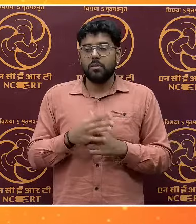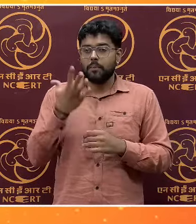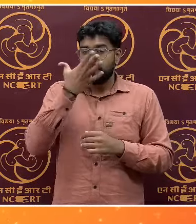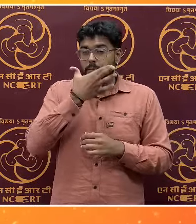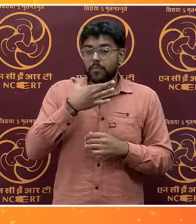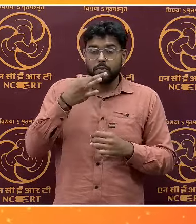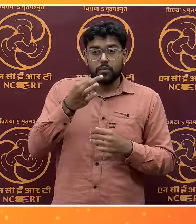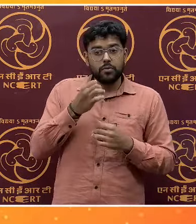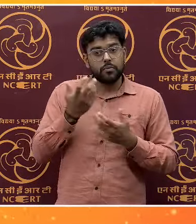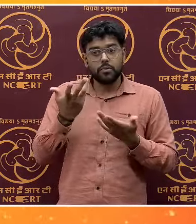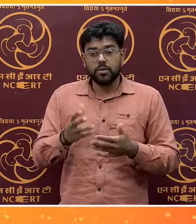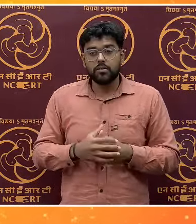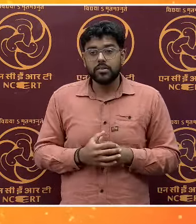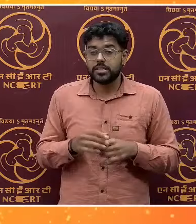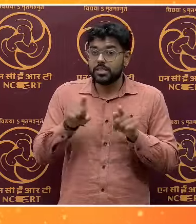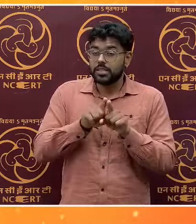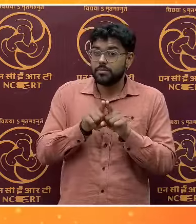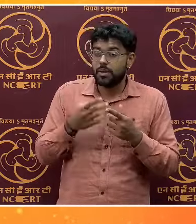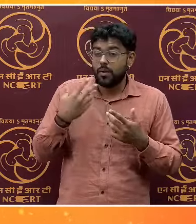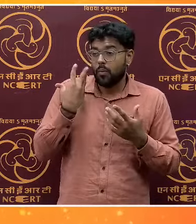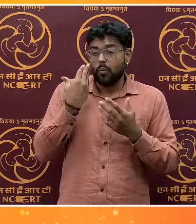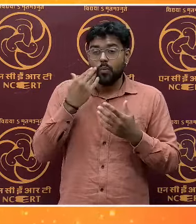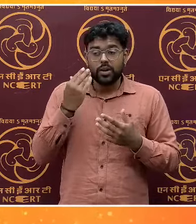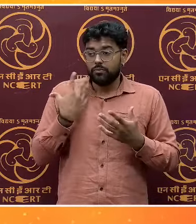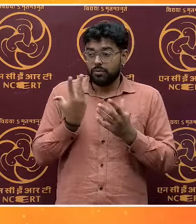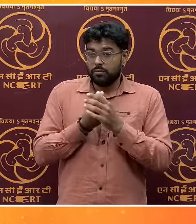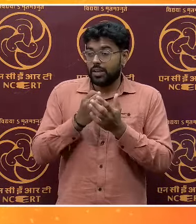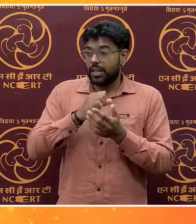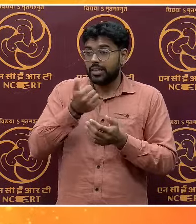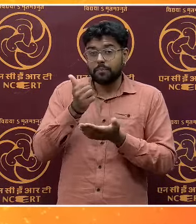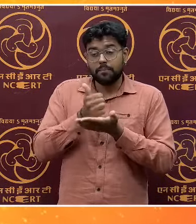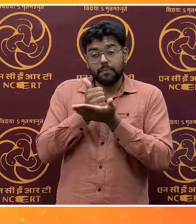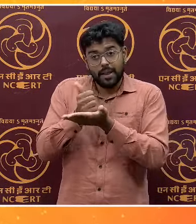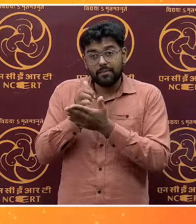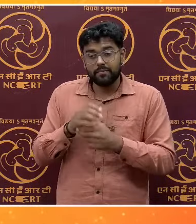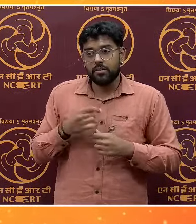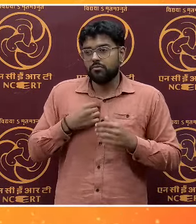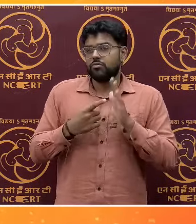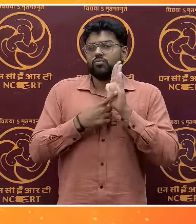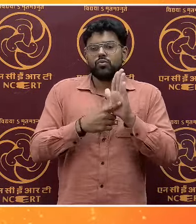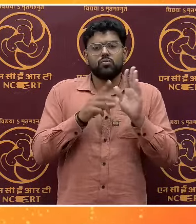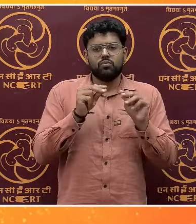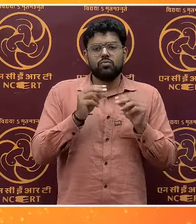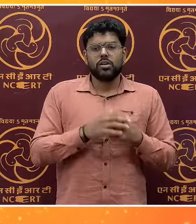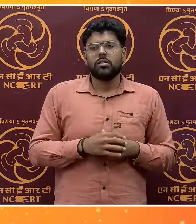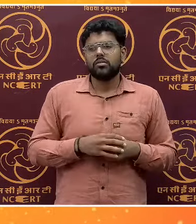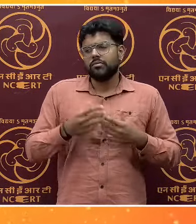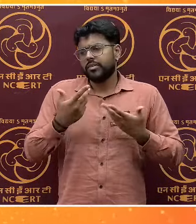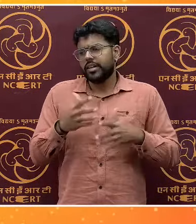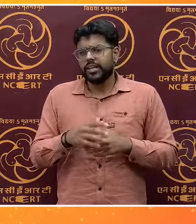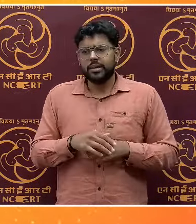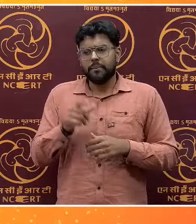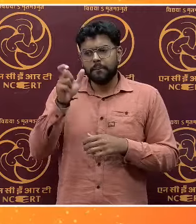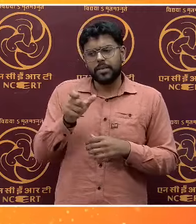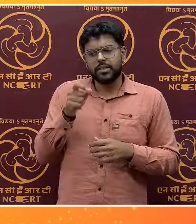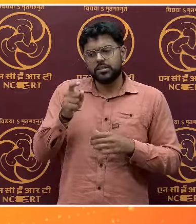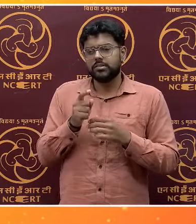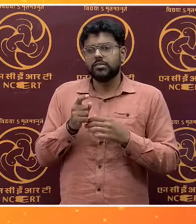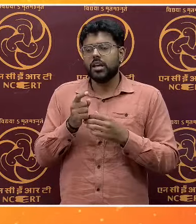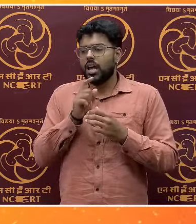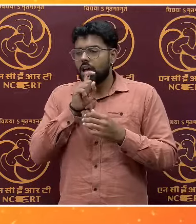beautiful Yes, gesture because yes, absolutely, when we want to help somebody, we do not want to show it off. Either take the person aside